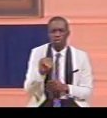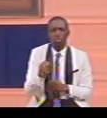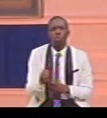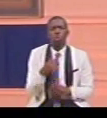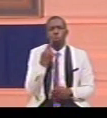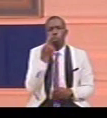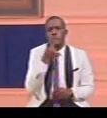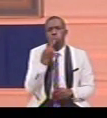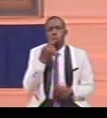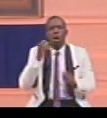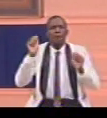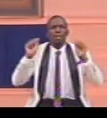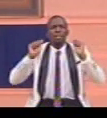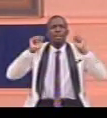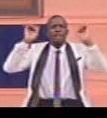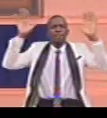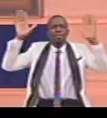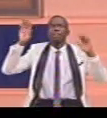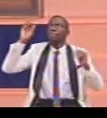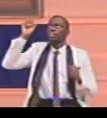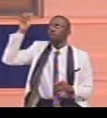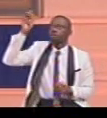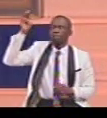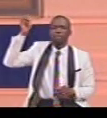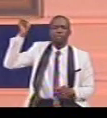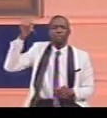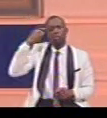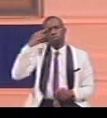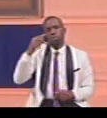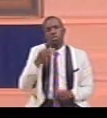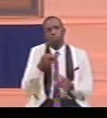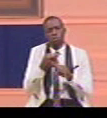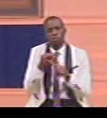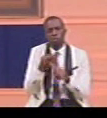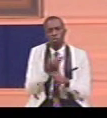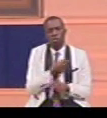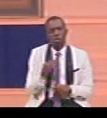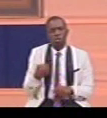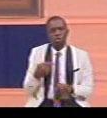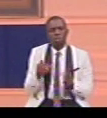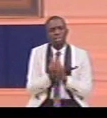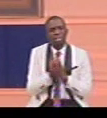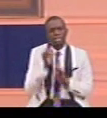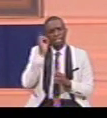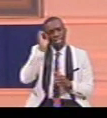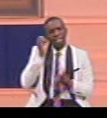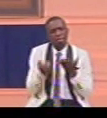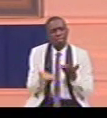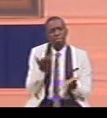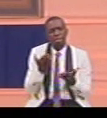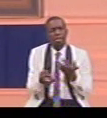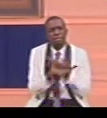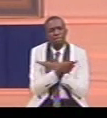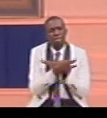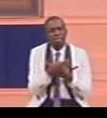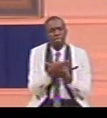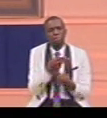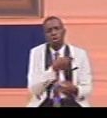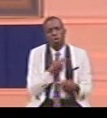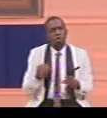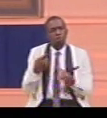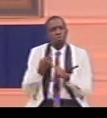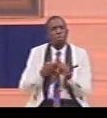for us that he might redeem us from how many iniquities and purify